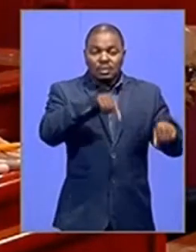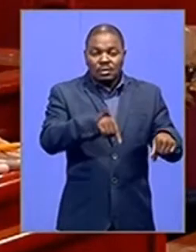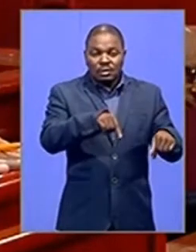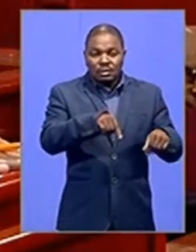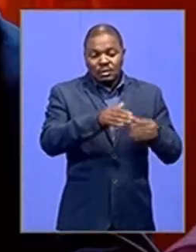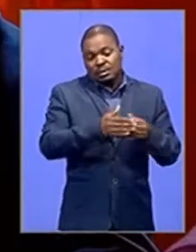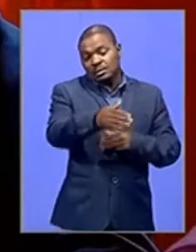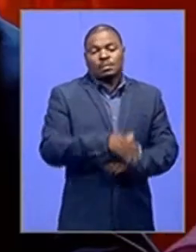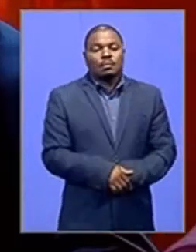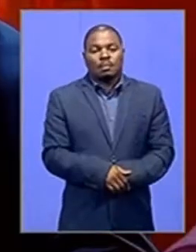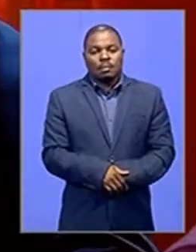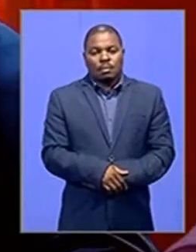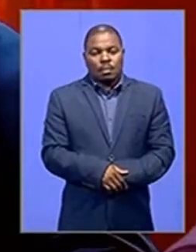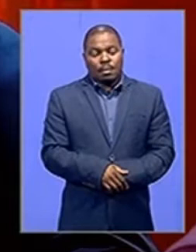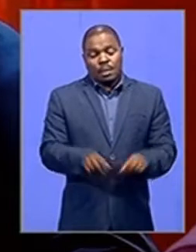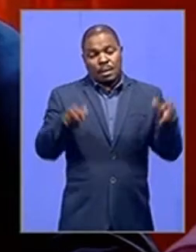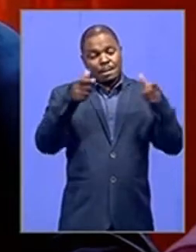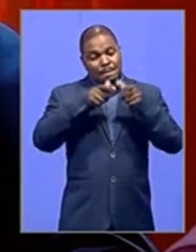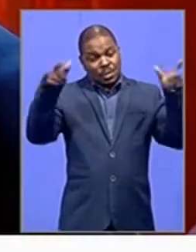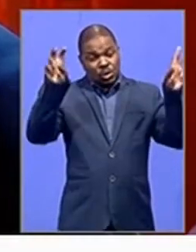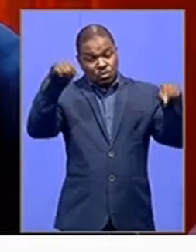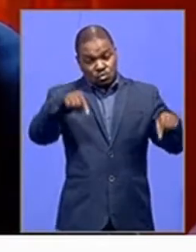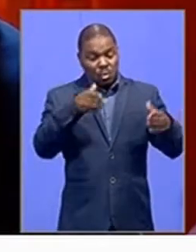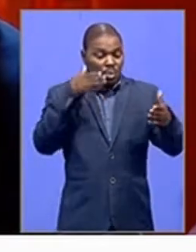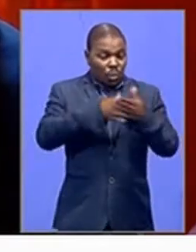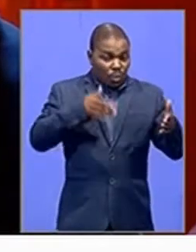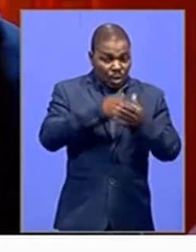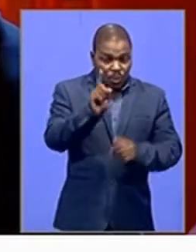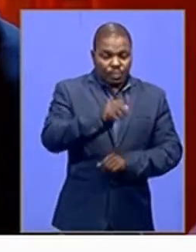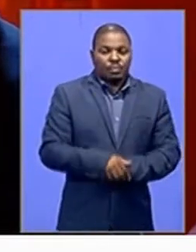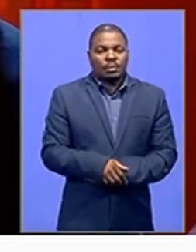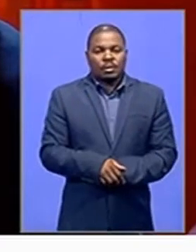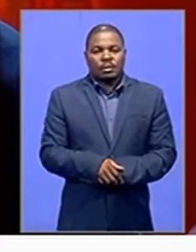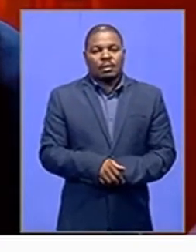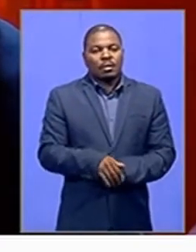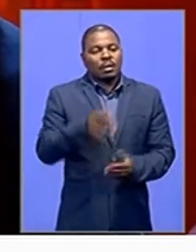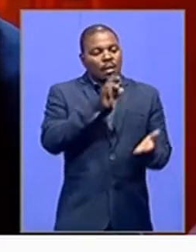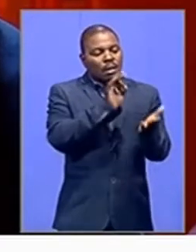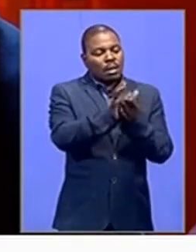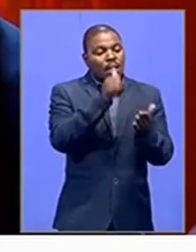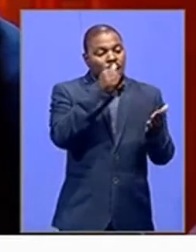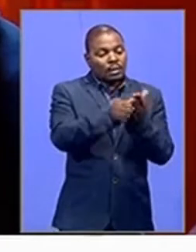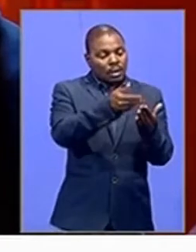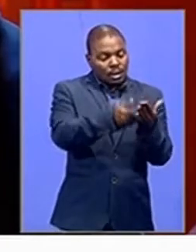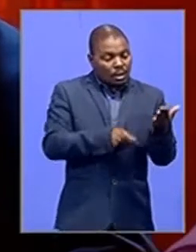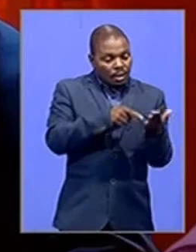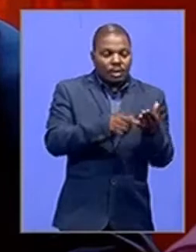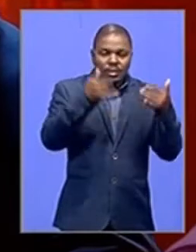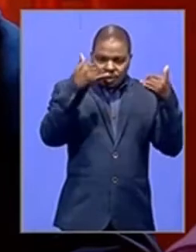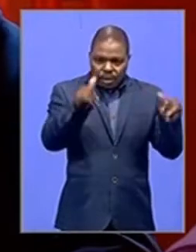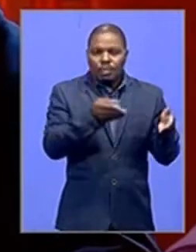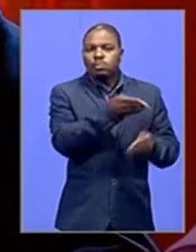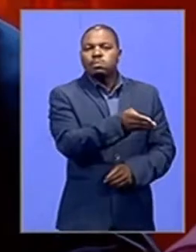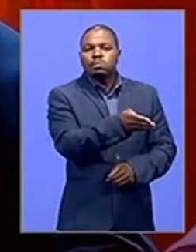the next decade. The major issue and stumbling block at this point in time is the fact that those termination letters are still